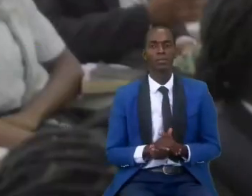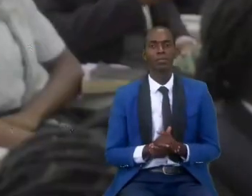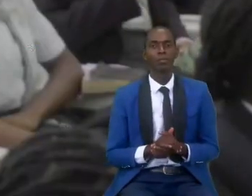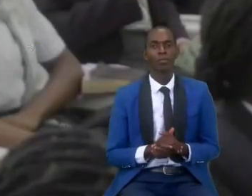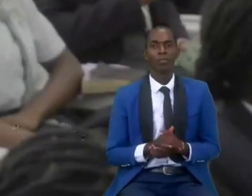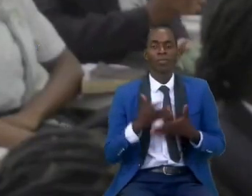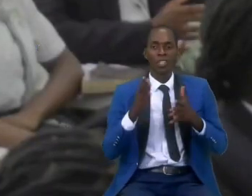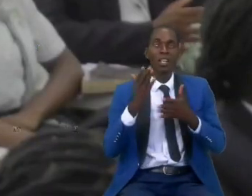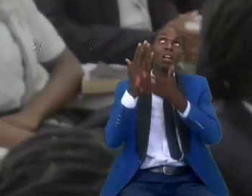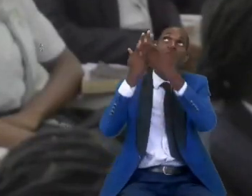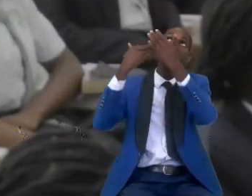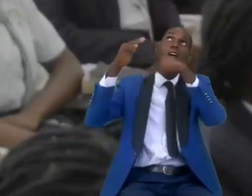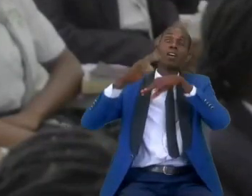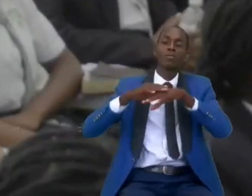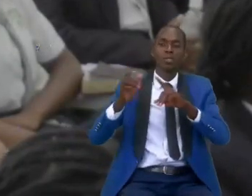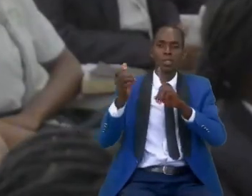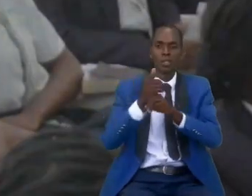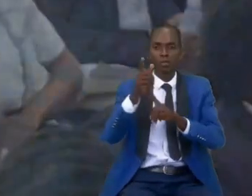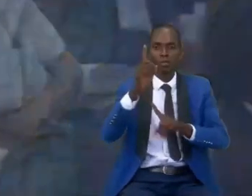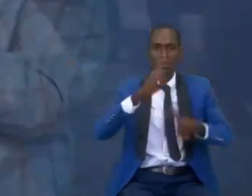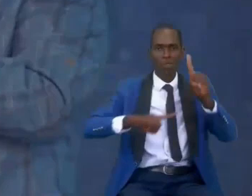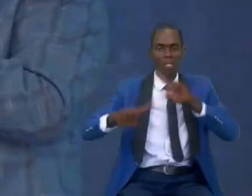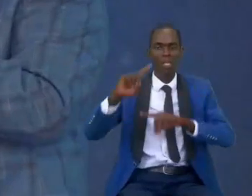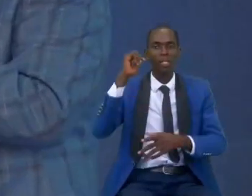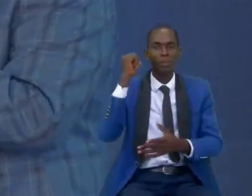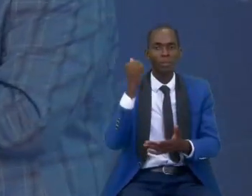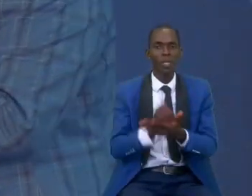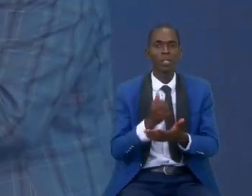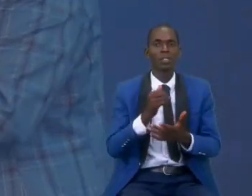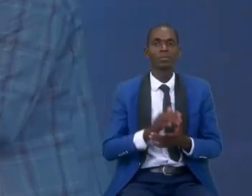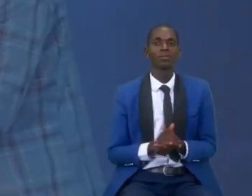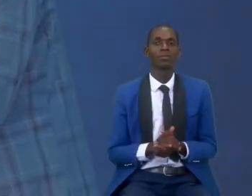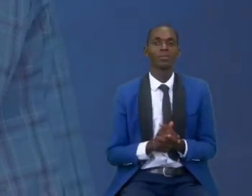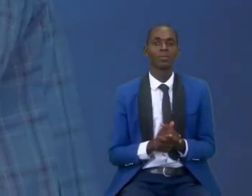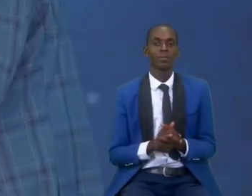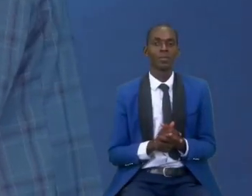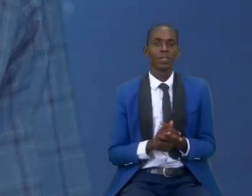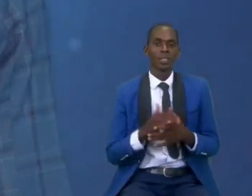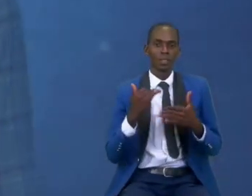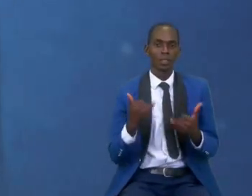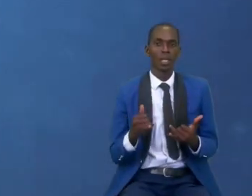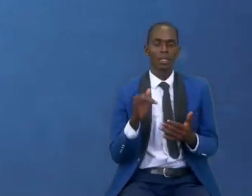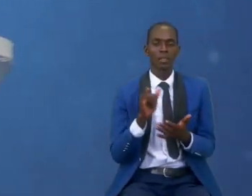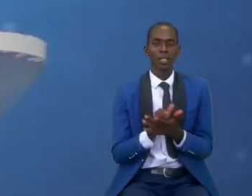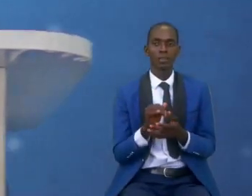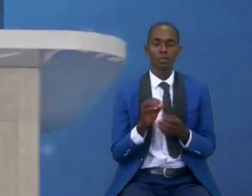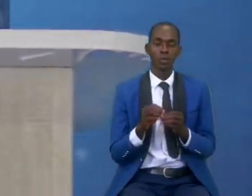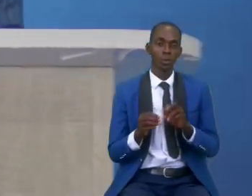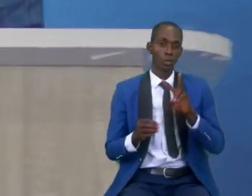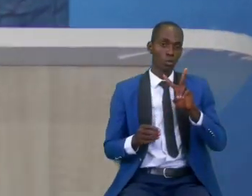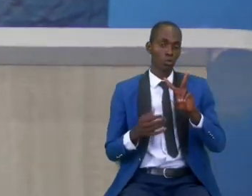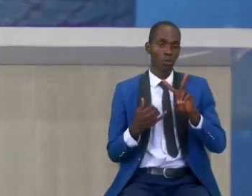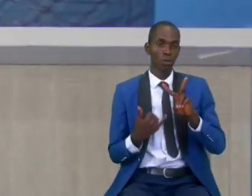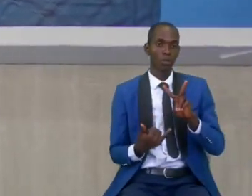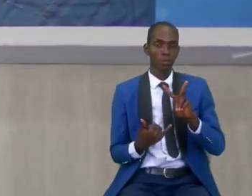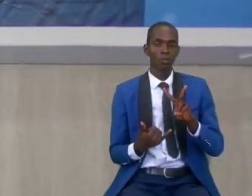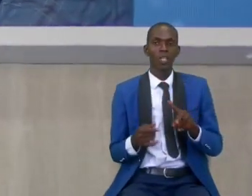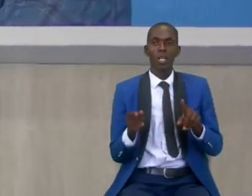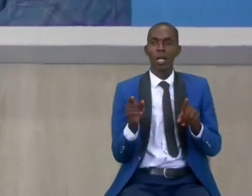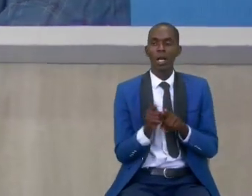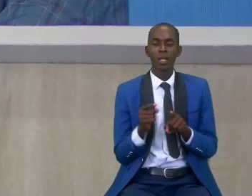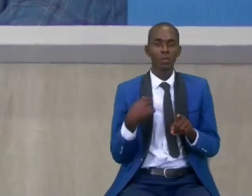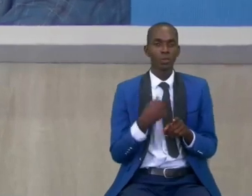Yeah. Now, that's number one. Number two now, as we came into this world, we were